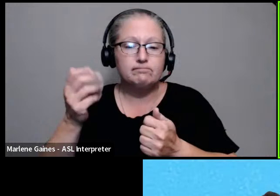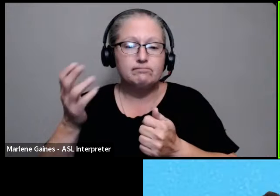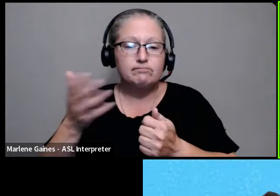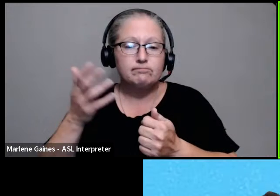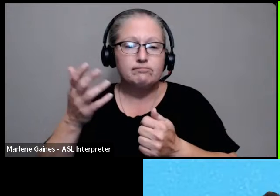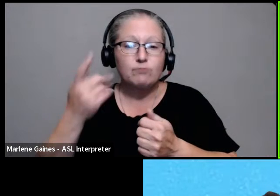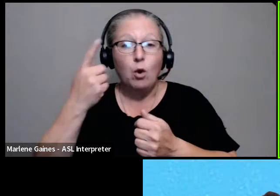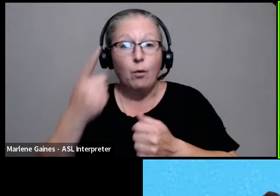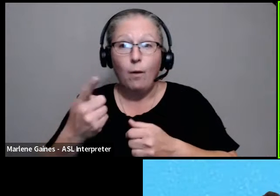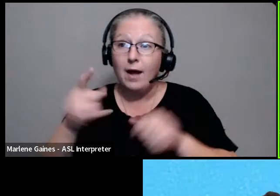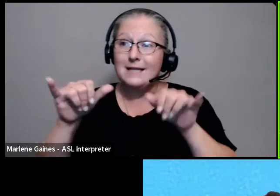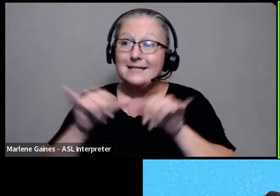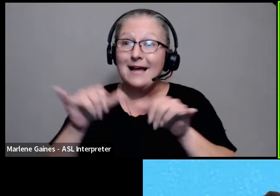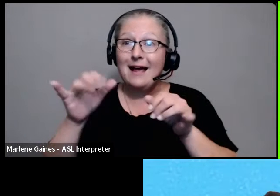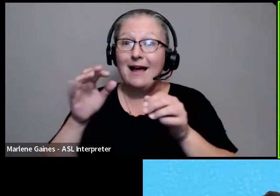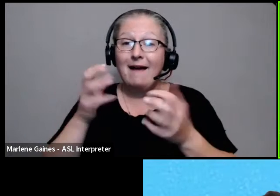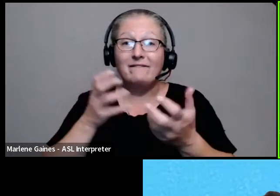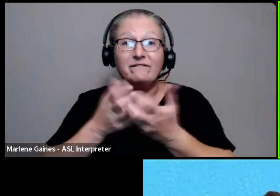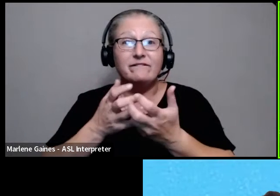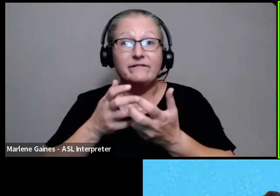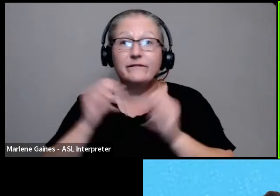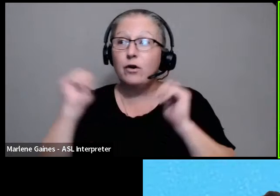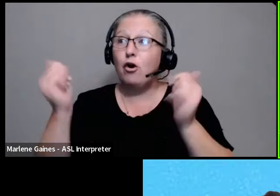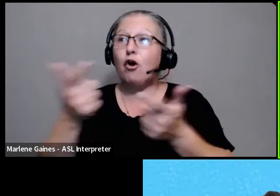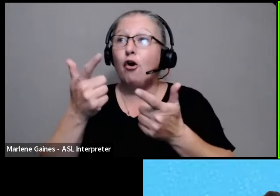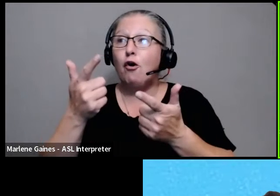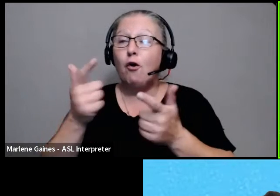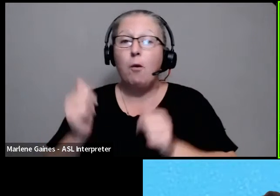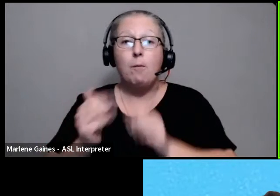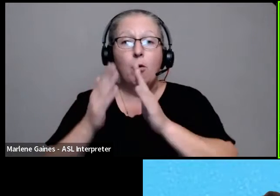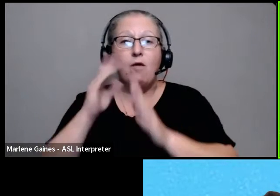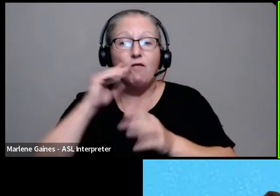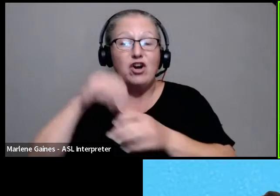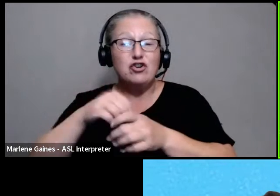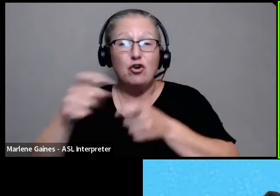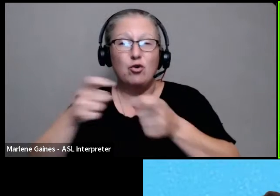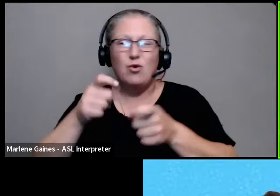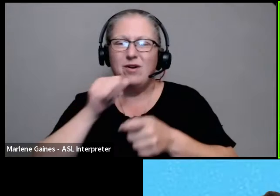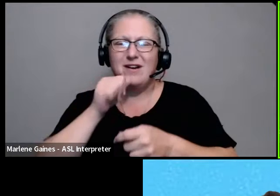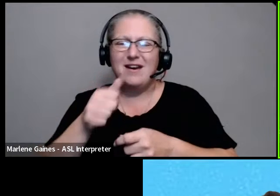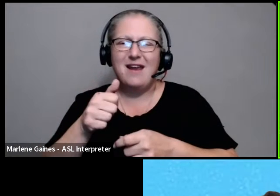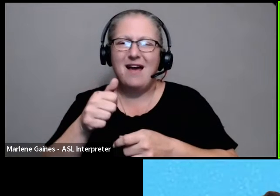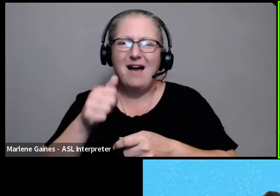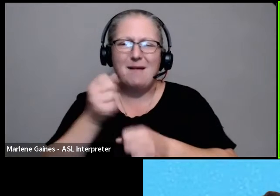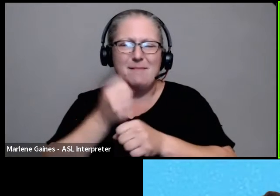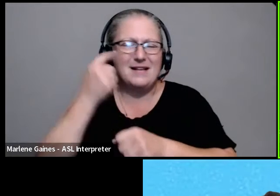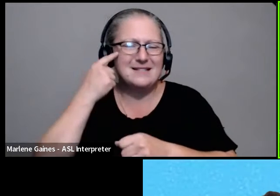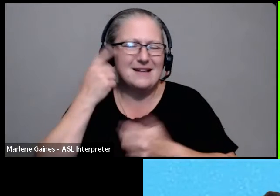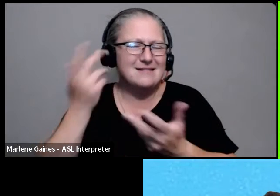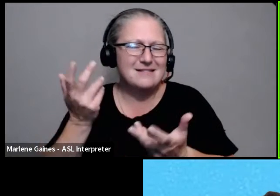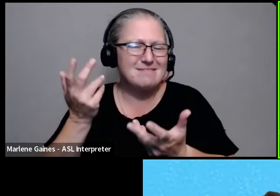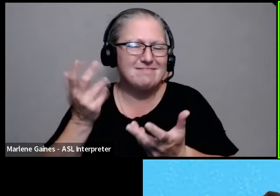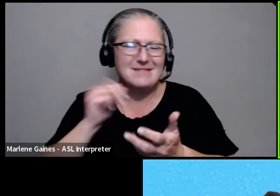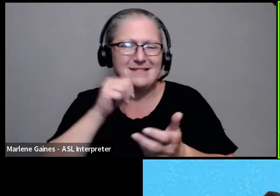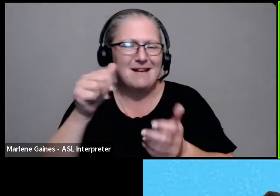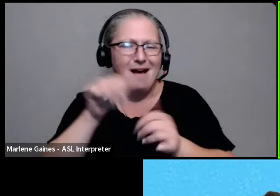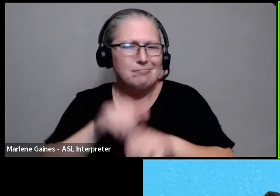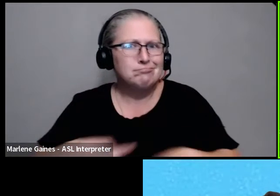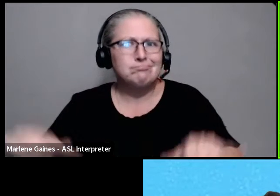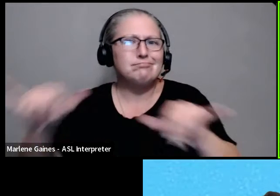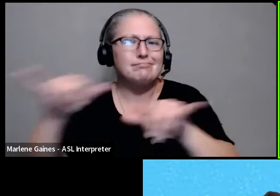one size fits all approach around internal controls didn't necessarily make sense. And